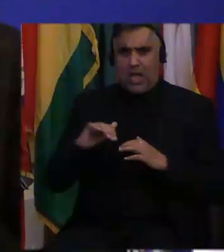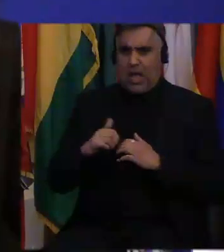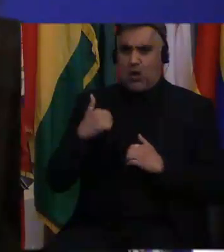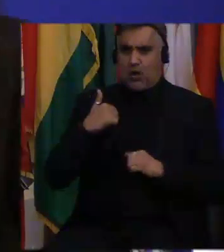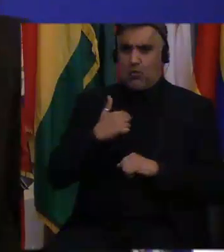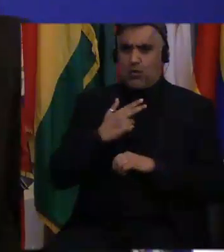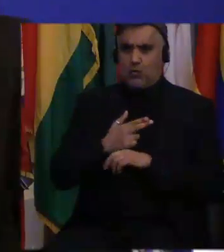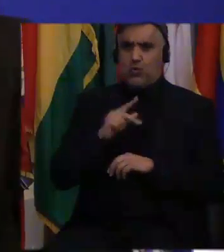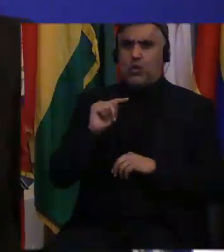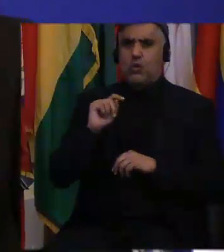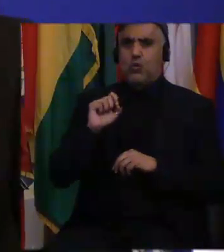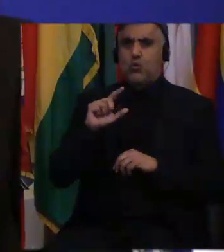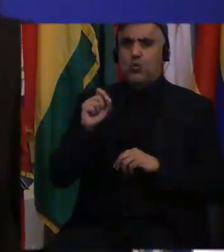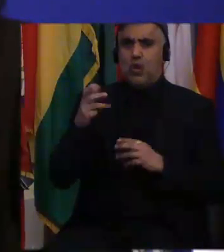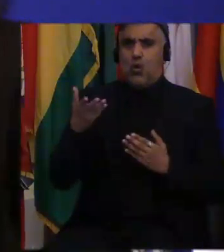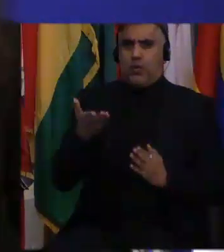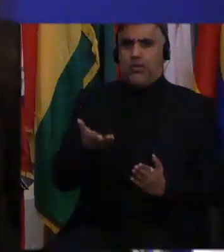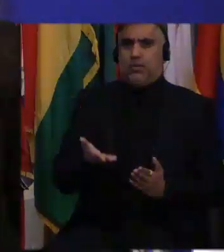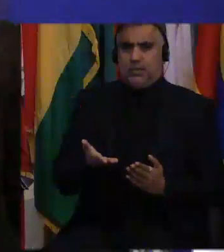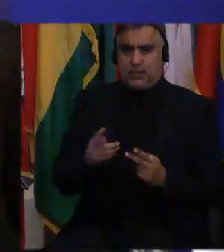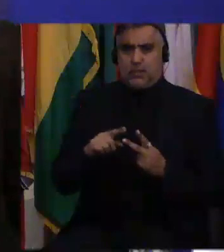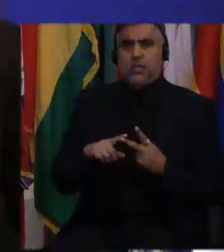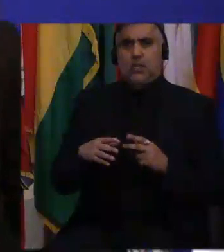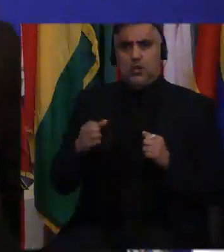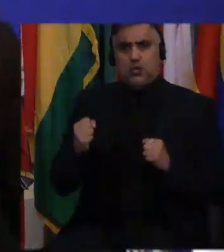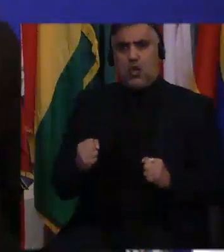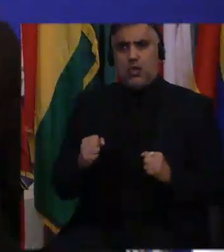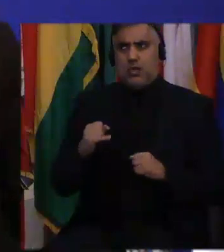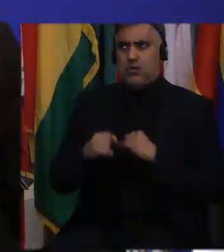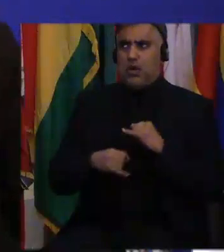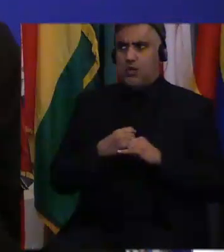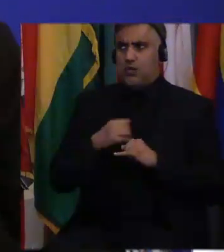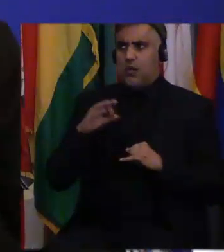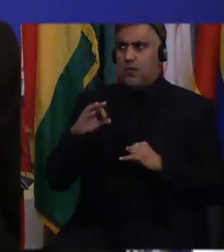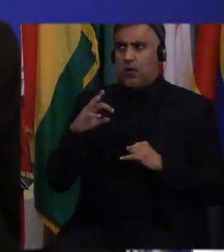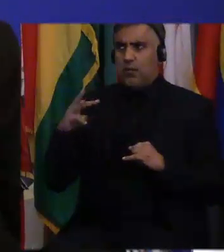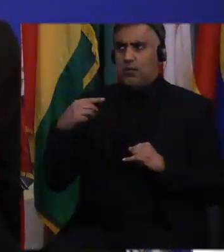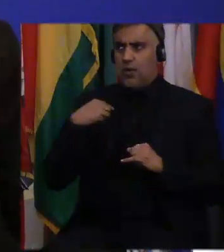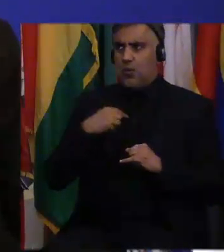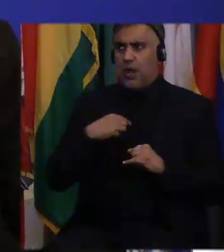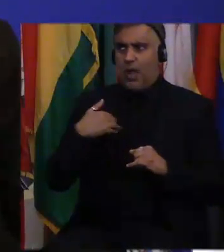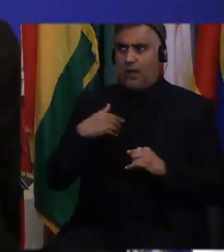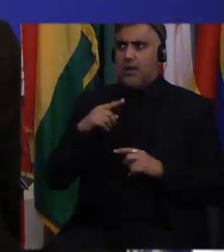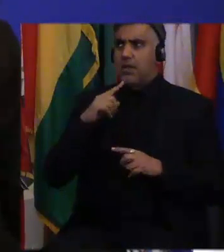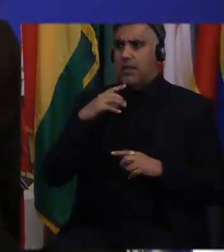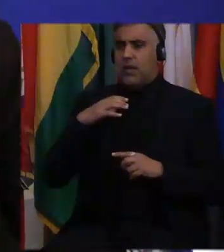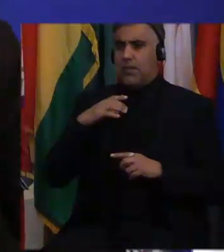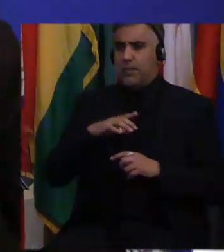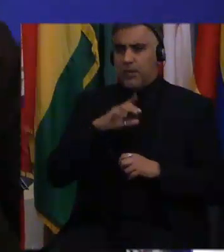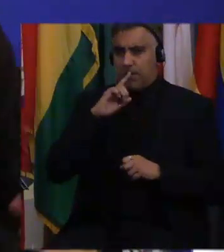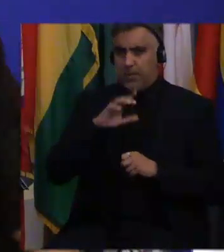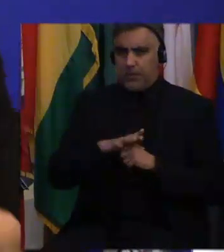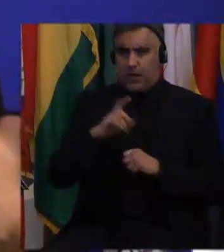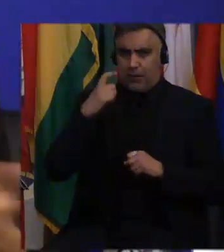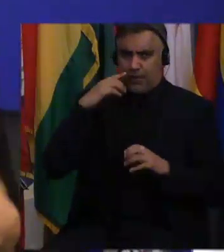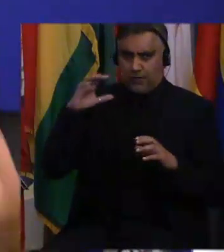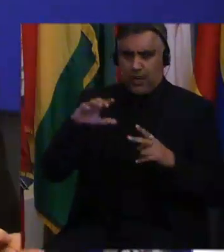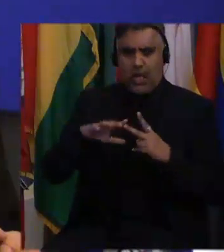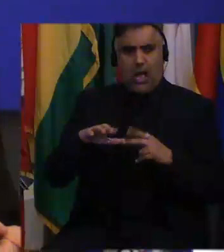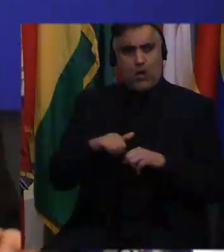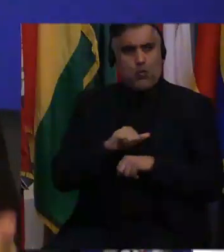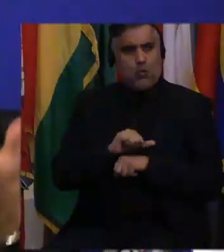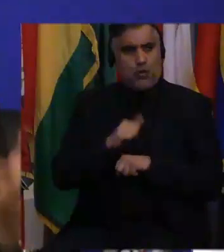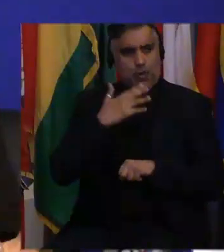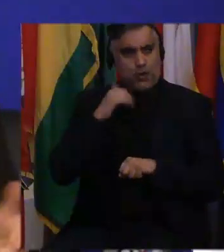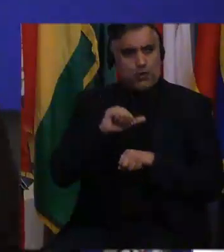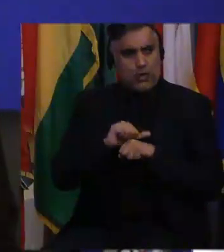can we use the tools that already exist, the solid international frameworks that we have, the commitments that our governments have made? How do we work better